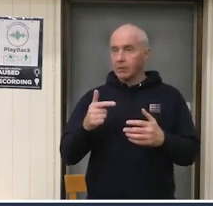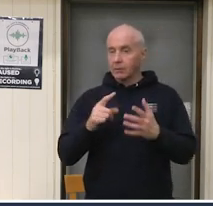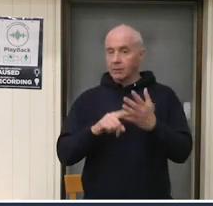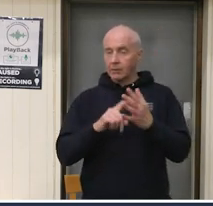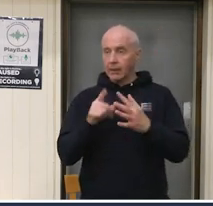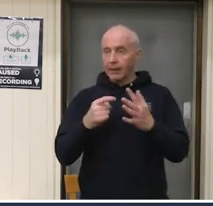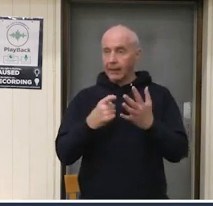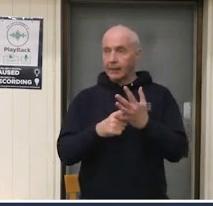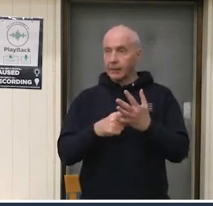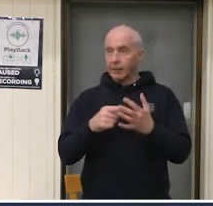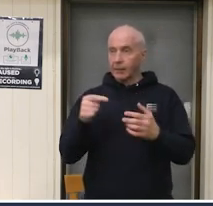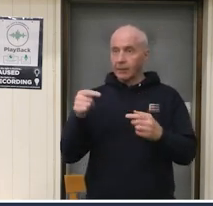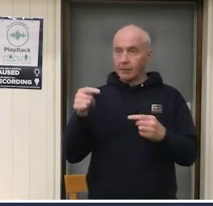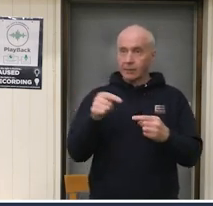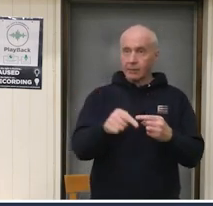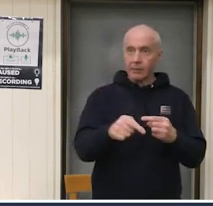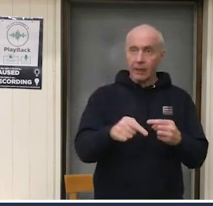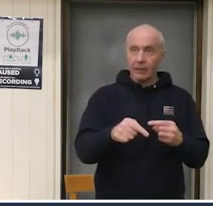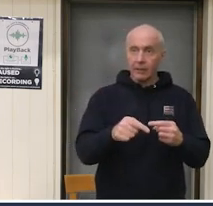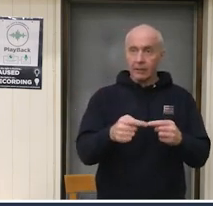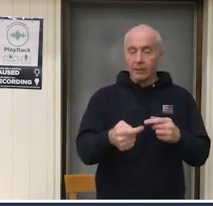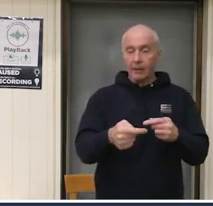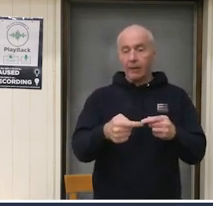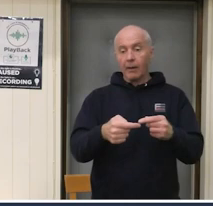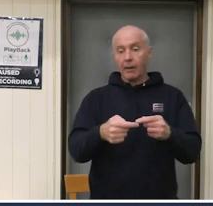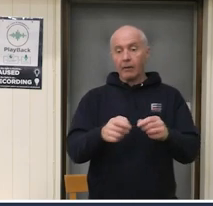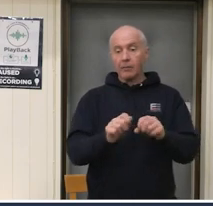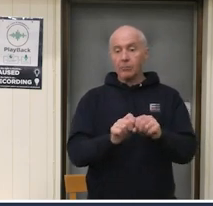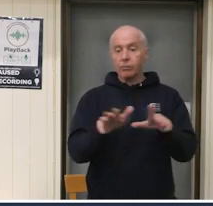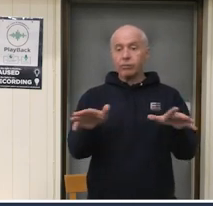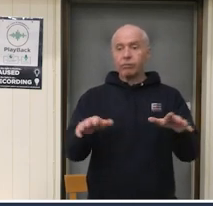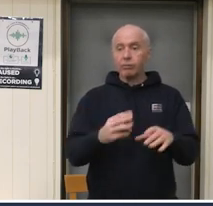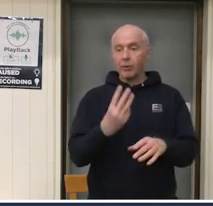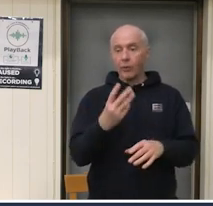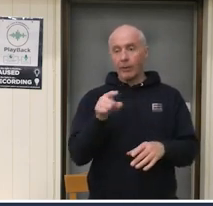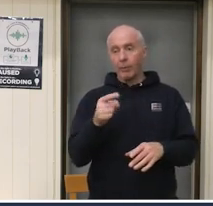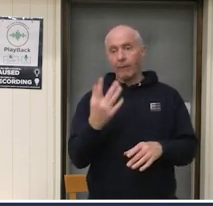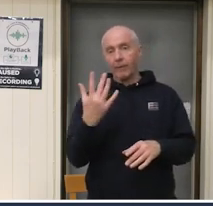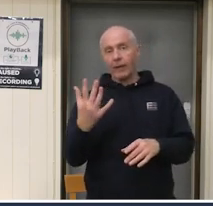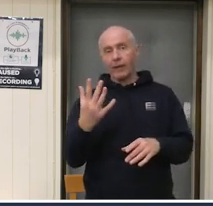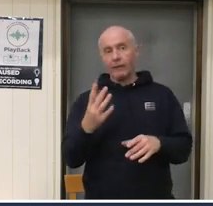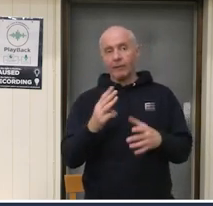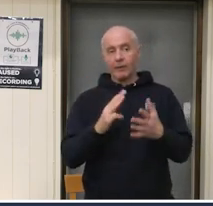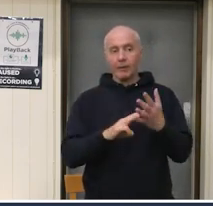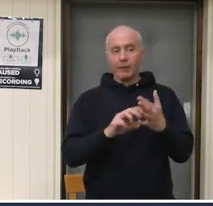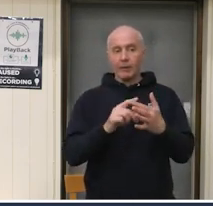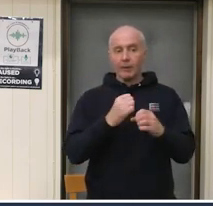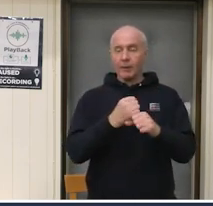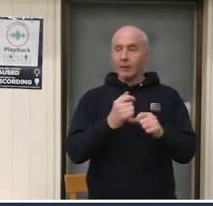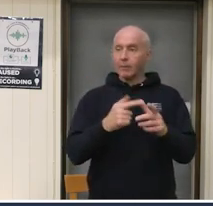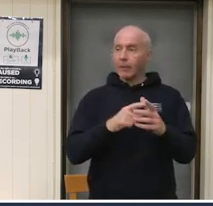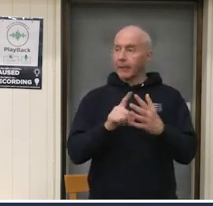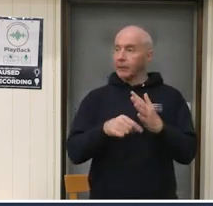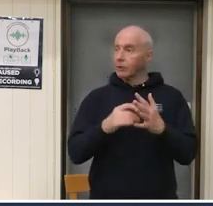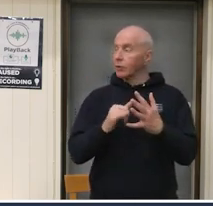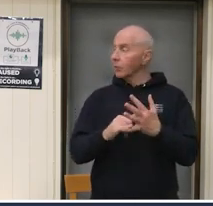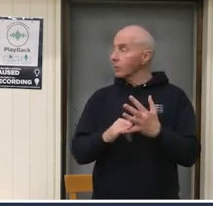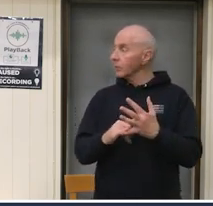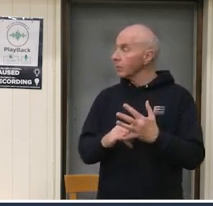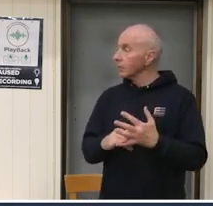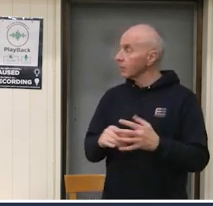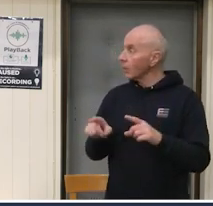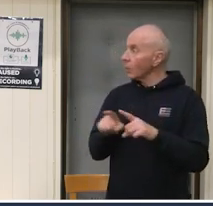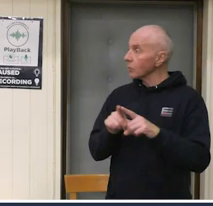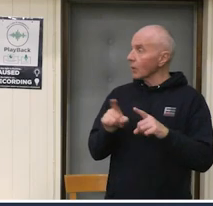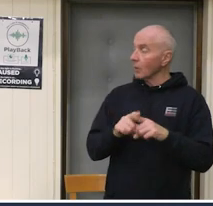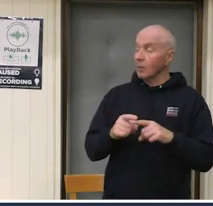3.15 megajoules out. Now, that's super exciting to me. They also got an amazing result